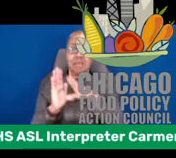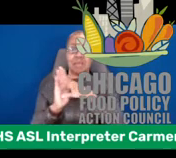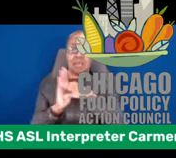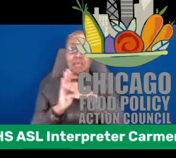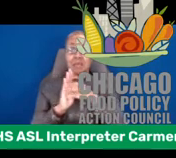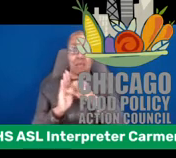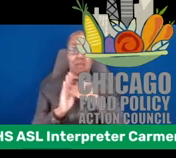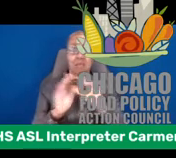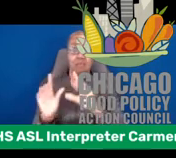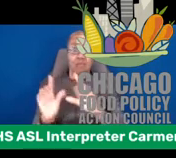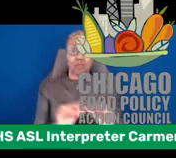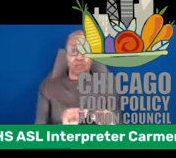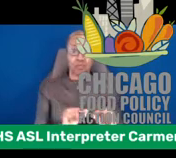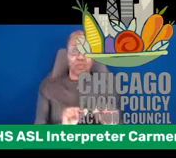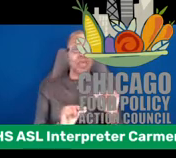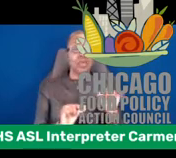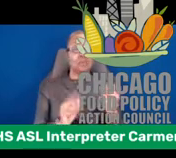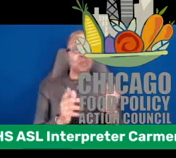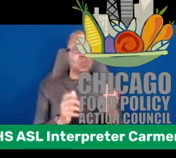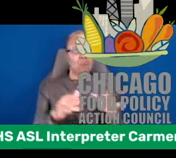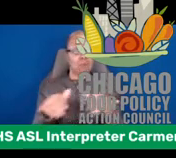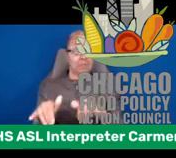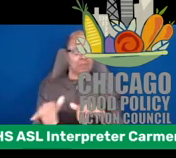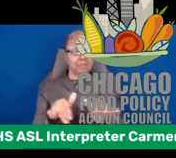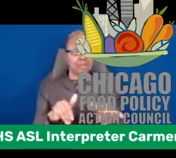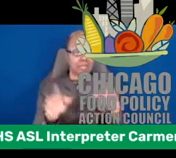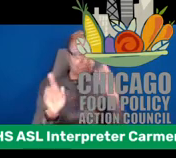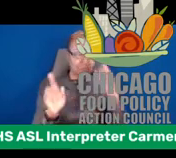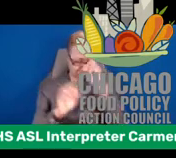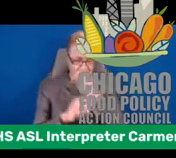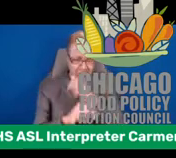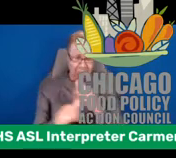If you choose to do so, you are more than welcome to.